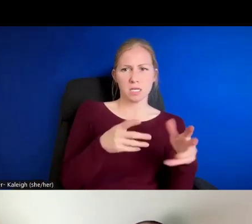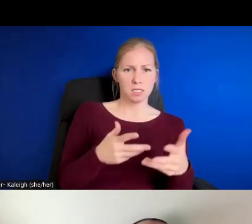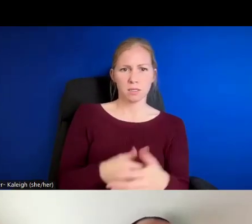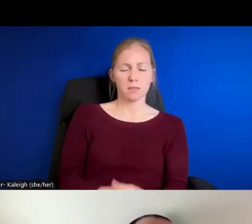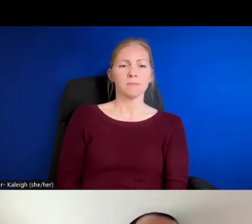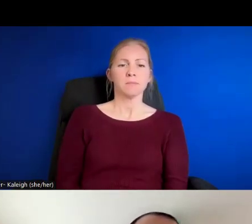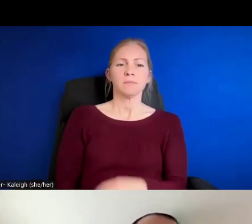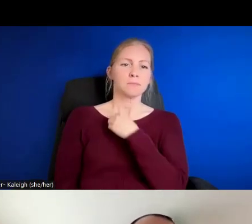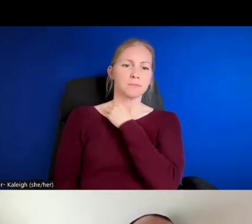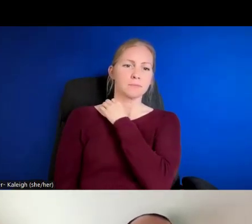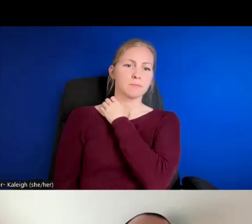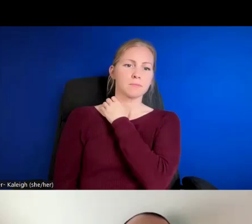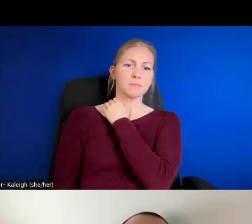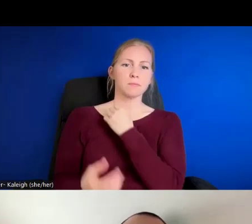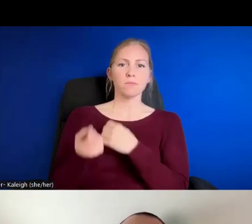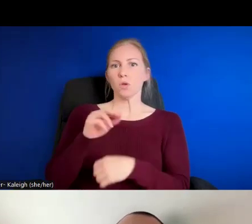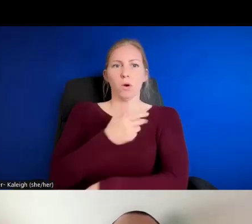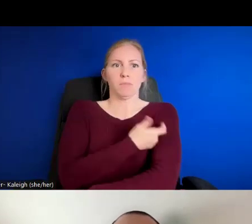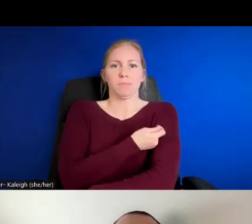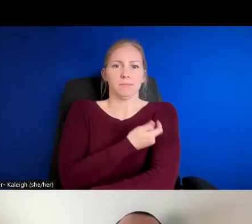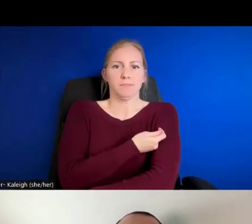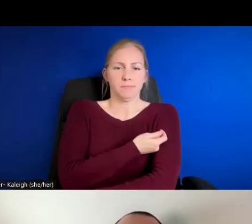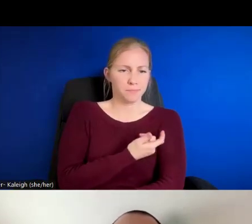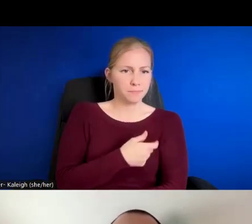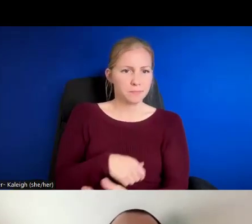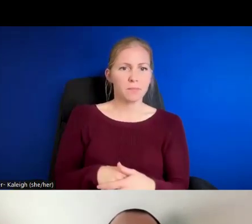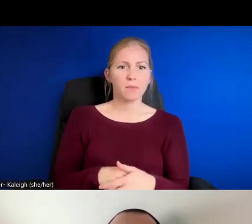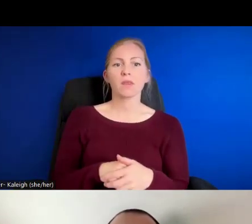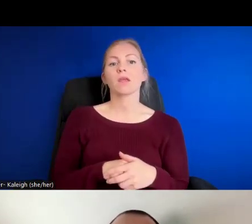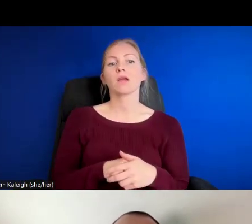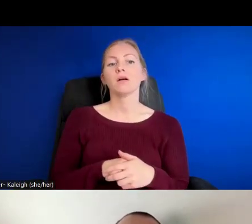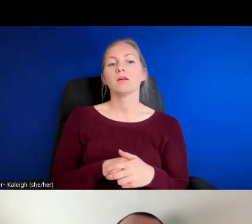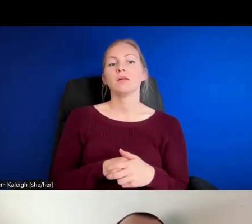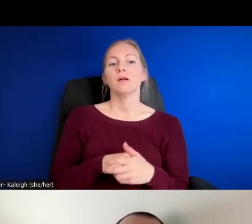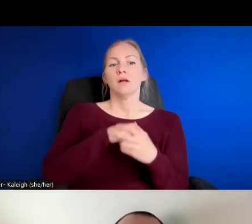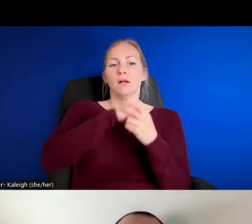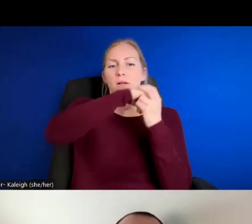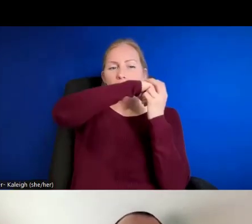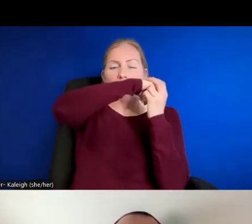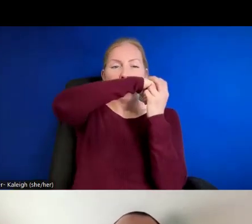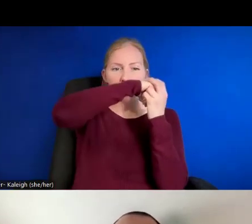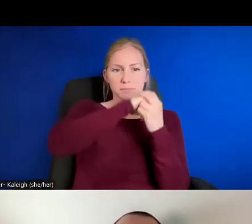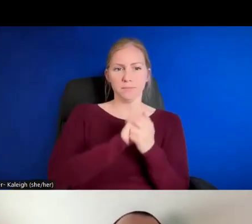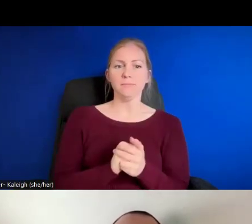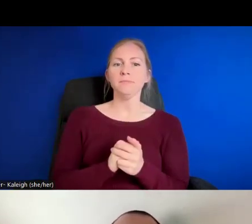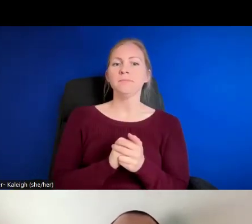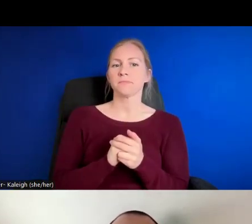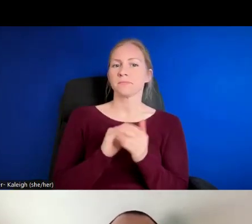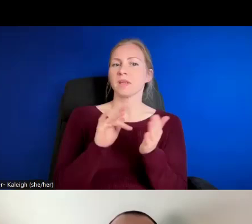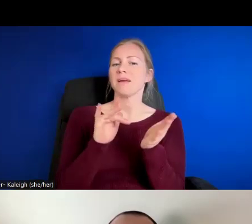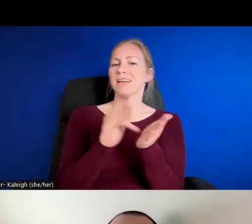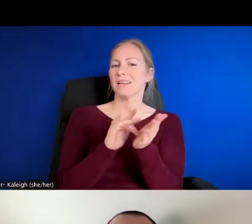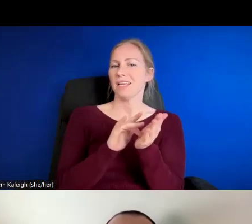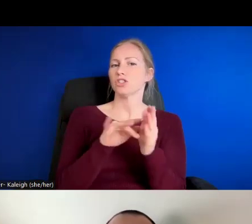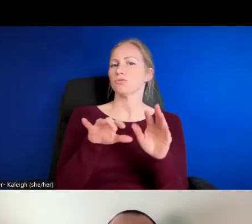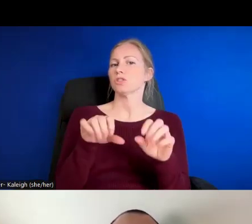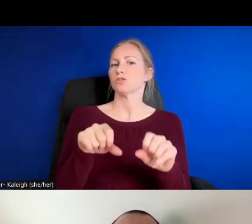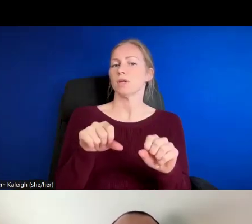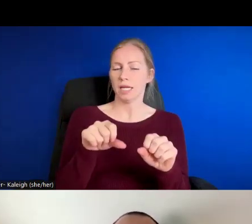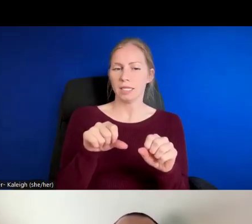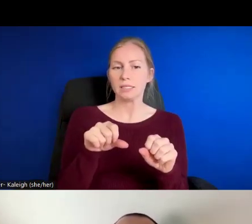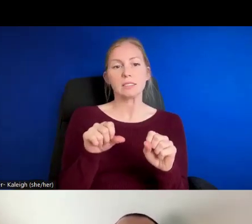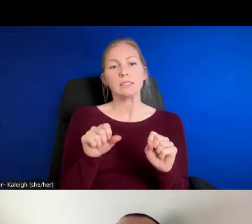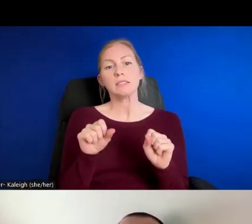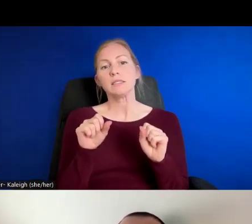Another area that we've been looking at with regard to medication restraint, because medication restraint it can